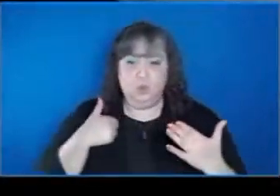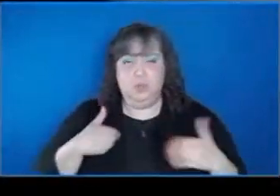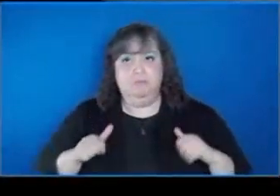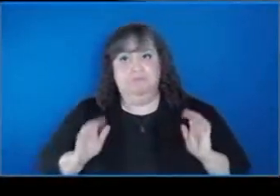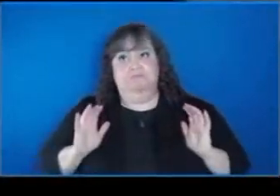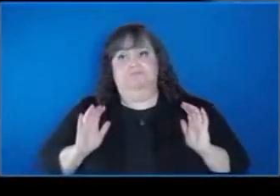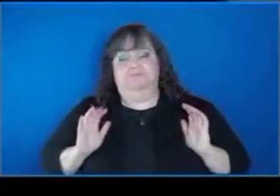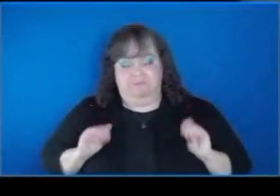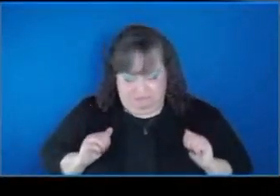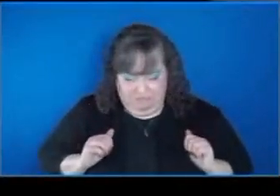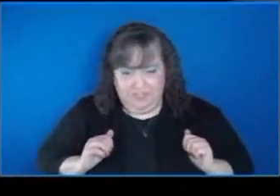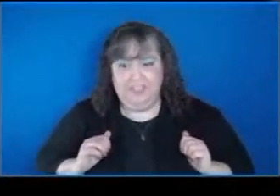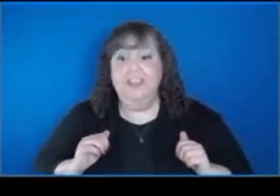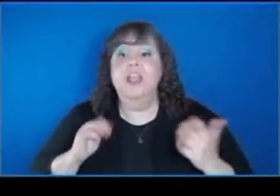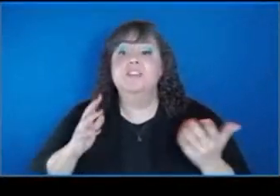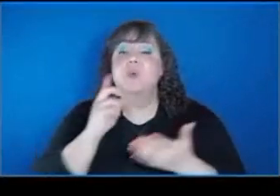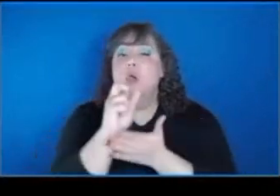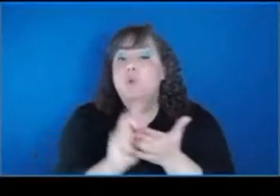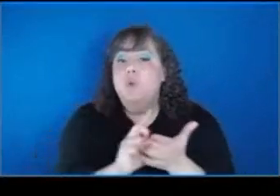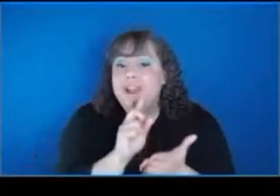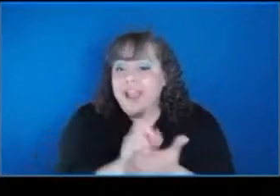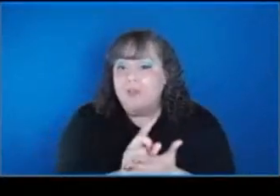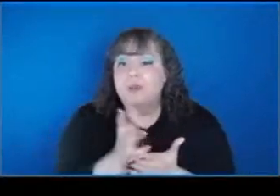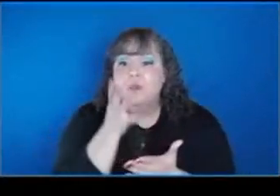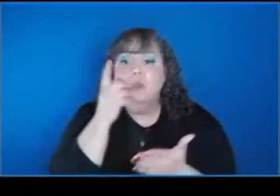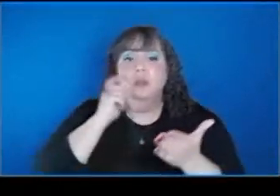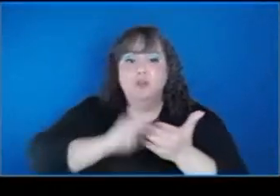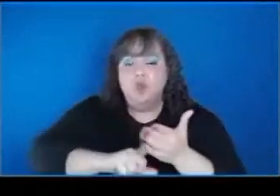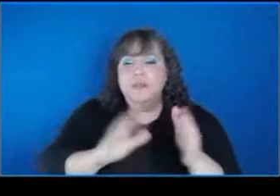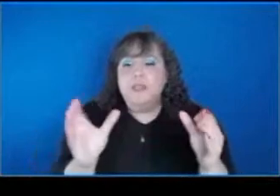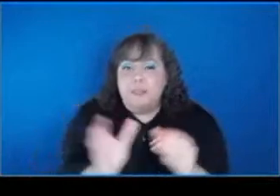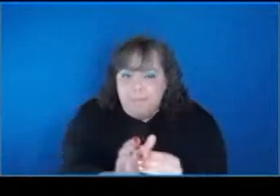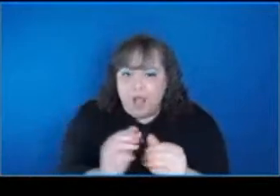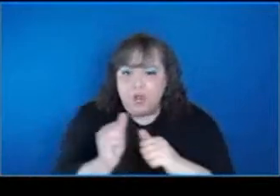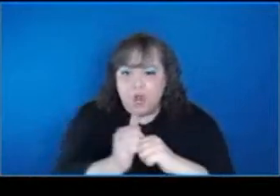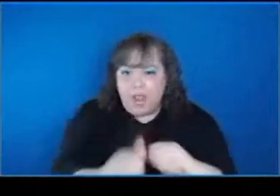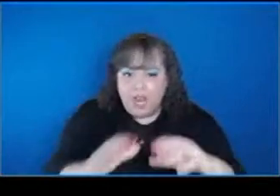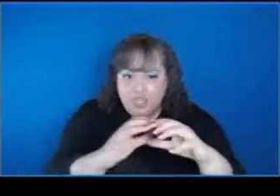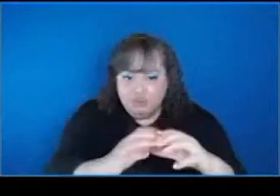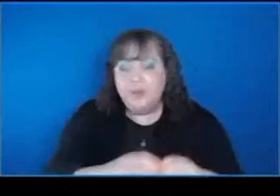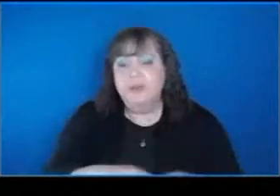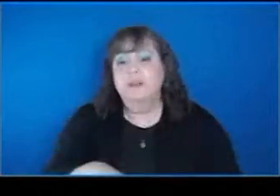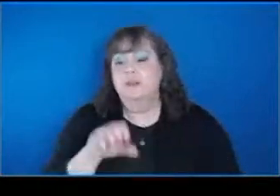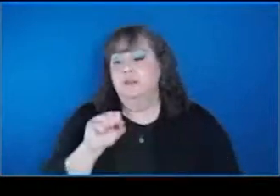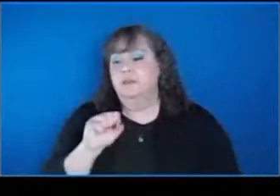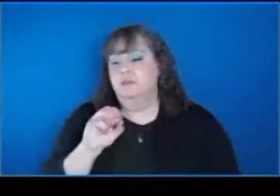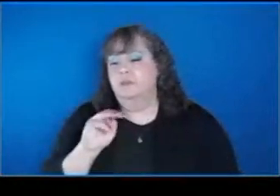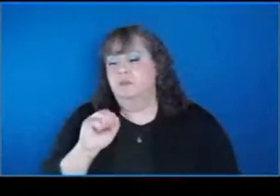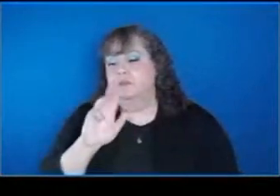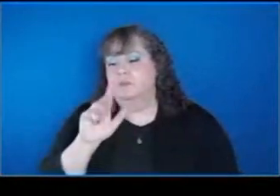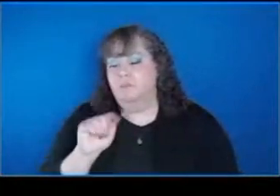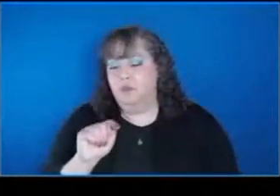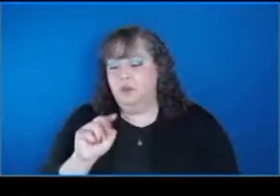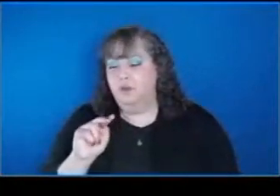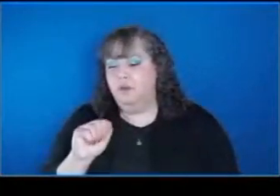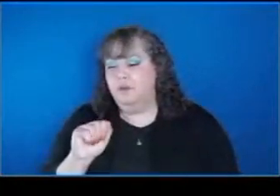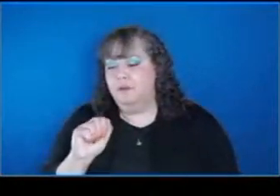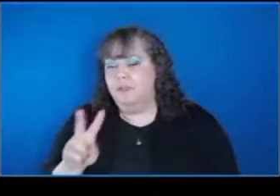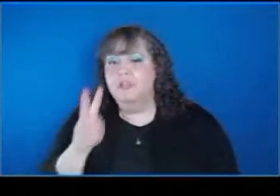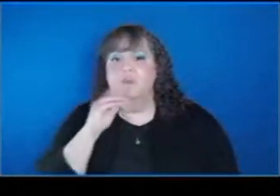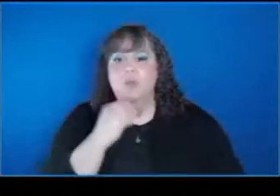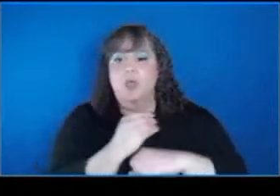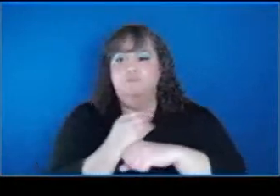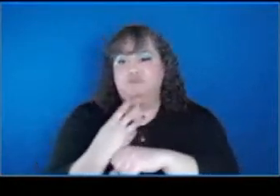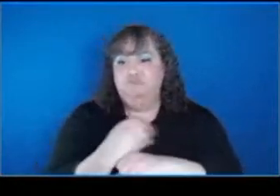start seeing the smaller asteroid. And SmartNav will start firing all thrusters, getting it closer and closer to its